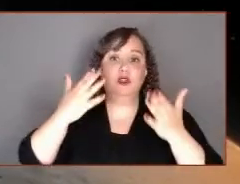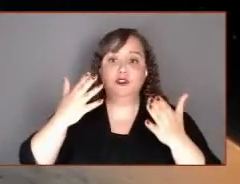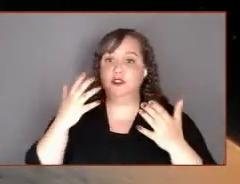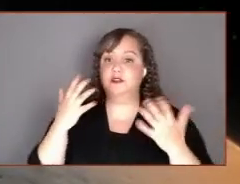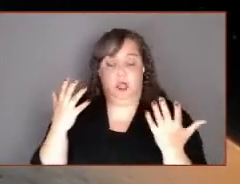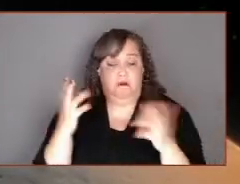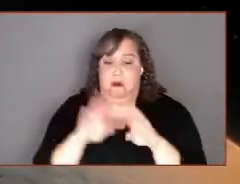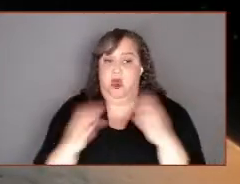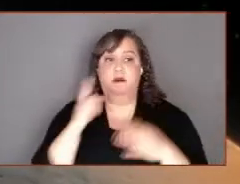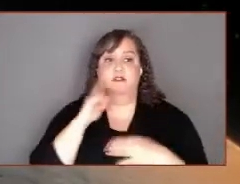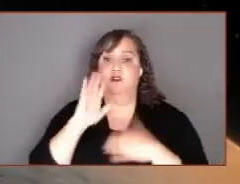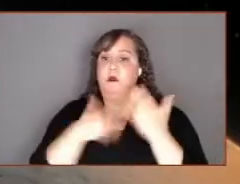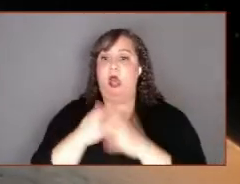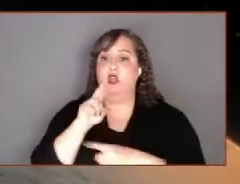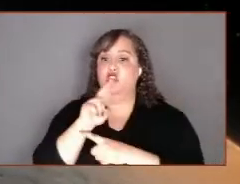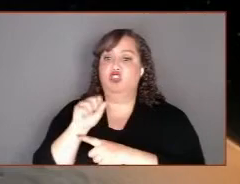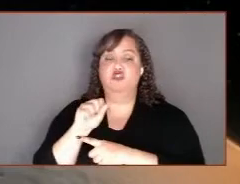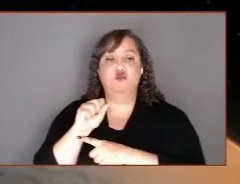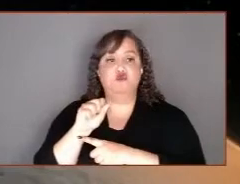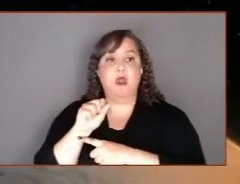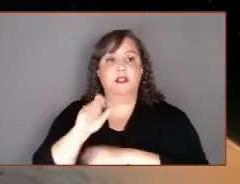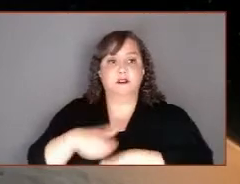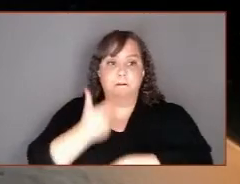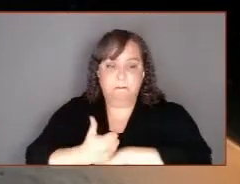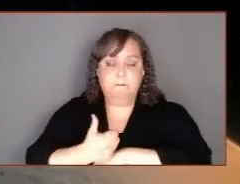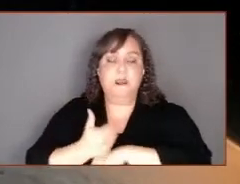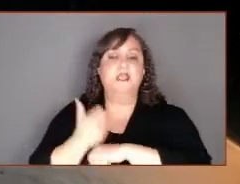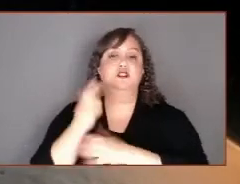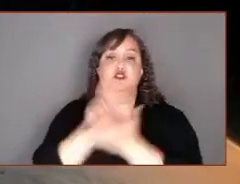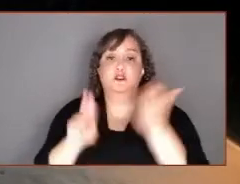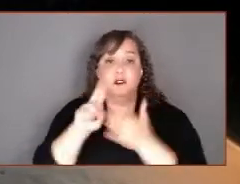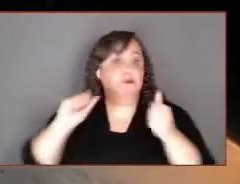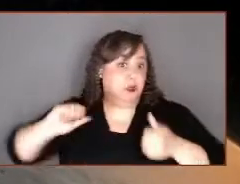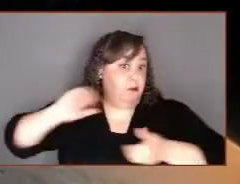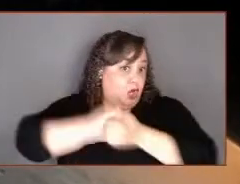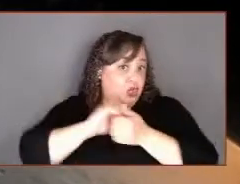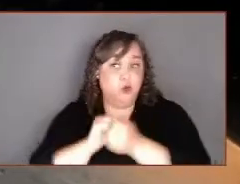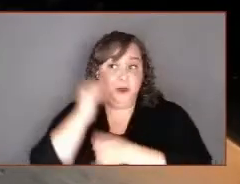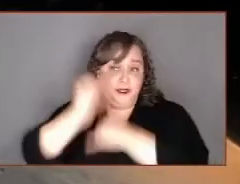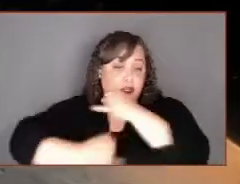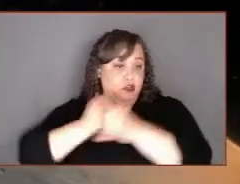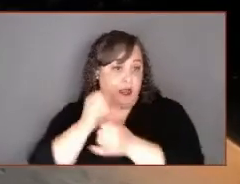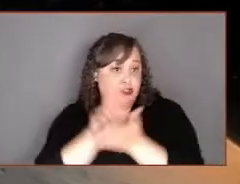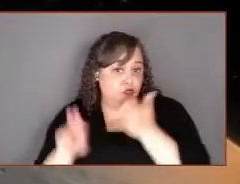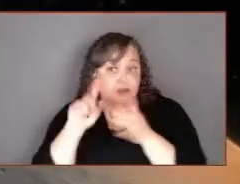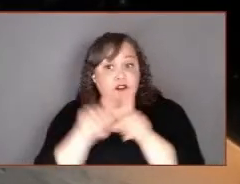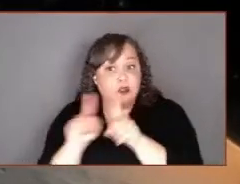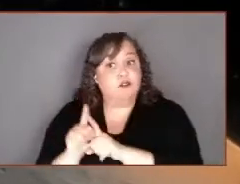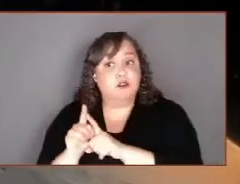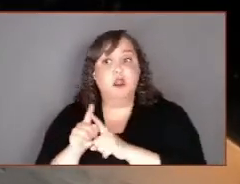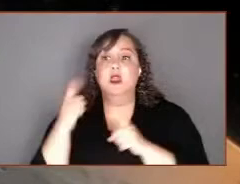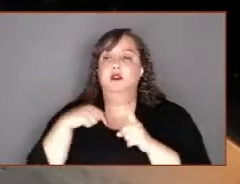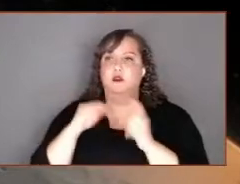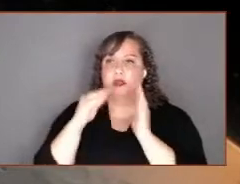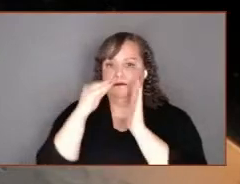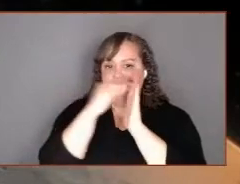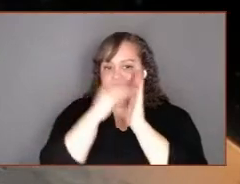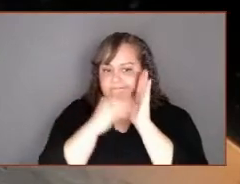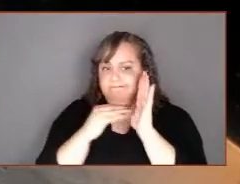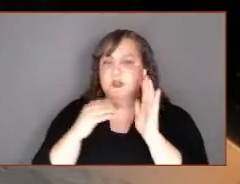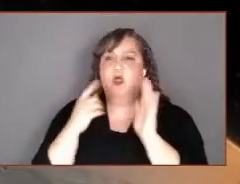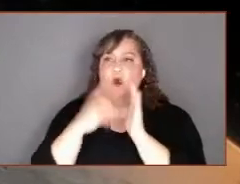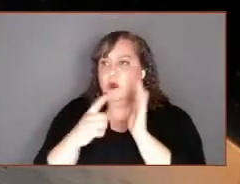U.S.-based universities. They can partner with international universities if they'd like. And we put out the specs and requirements. They submit a